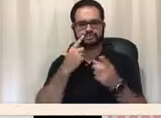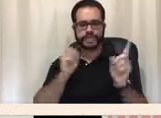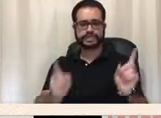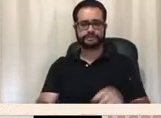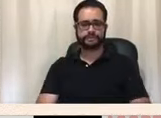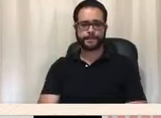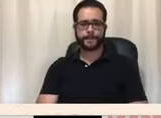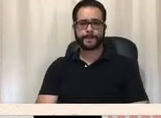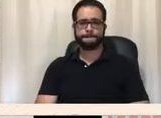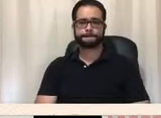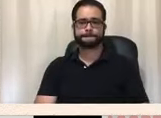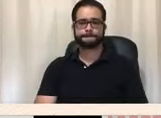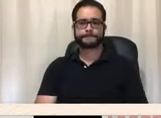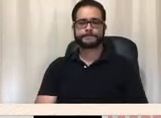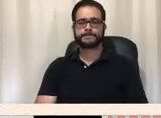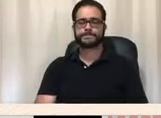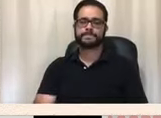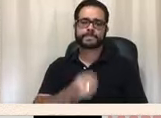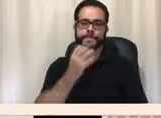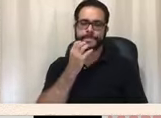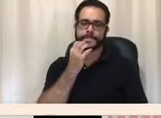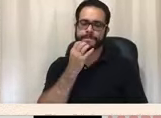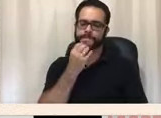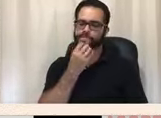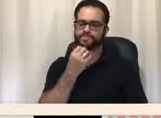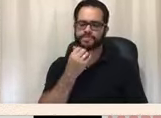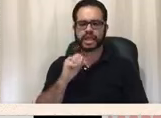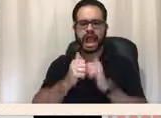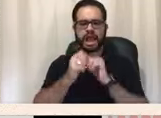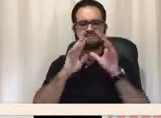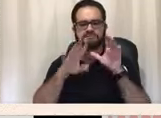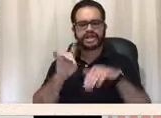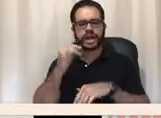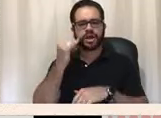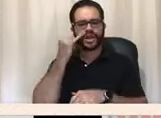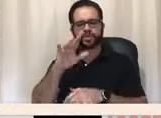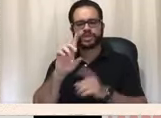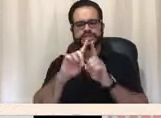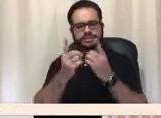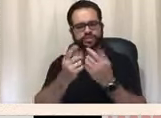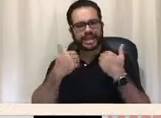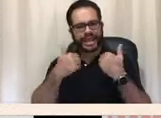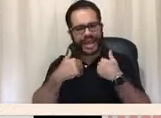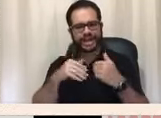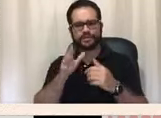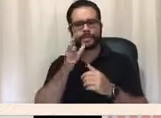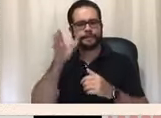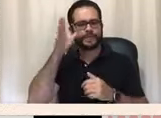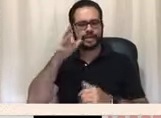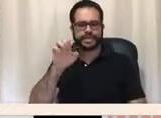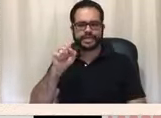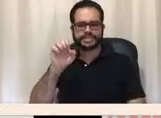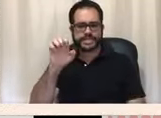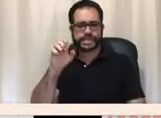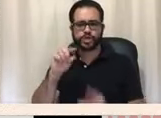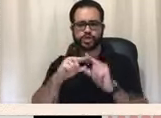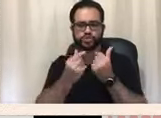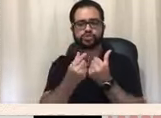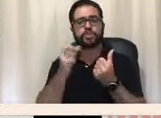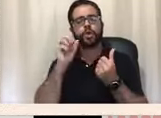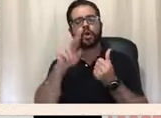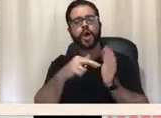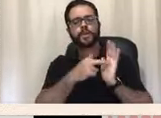Finding out if your district does have an ESE parent advisory group or representation of an ESE